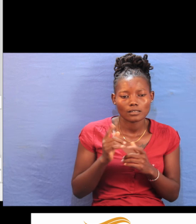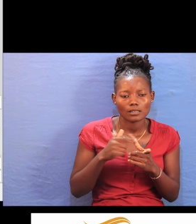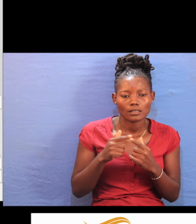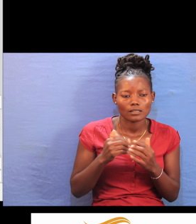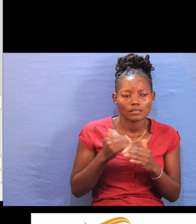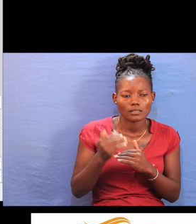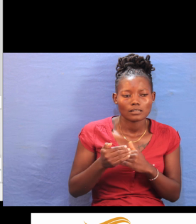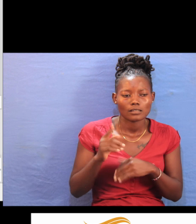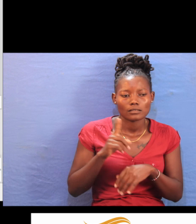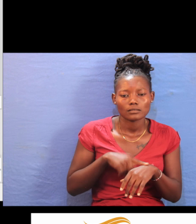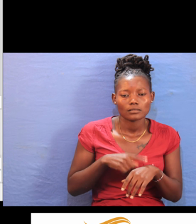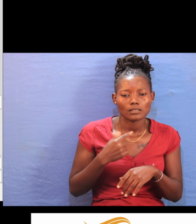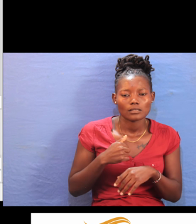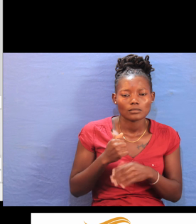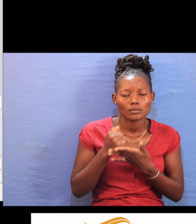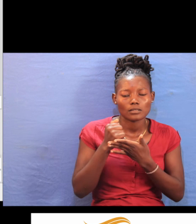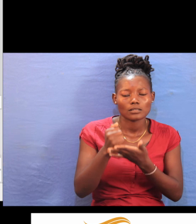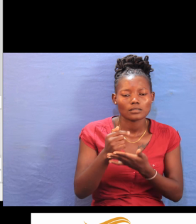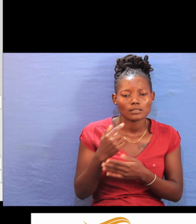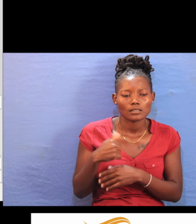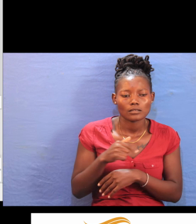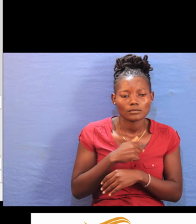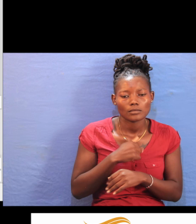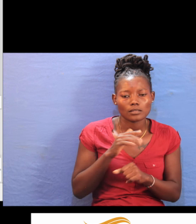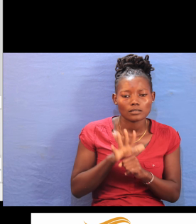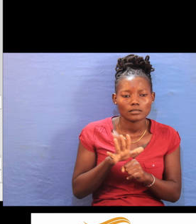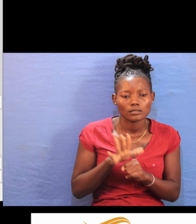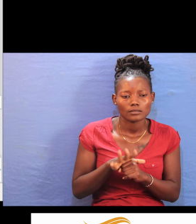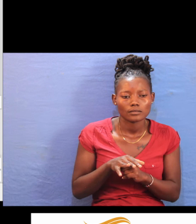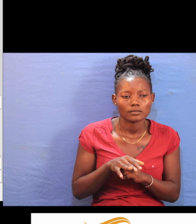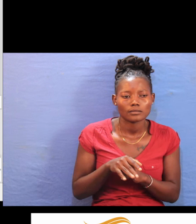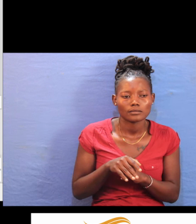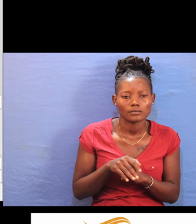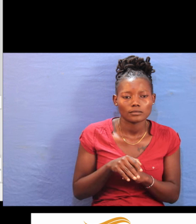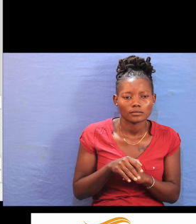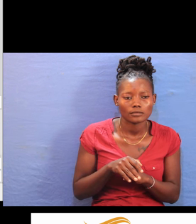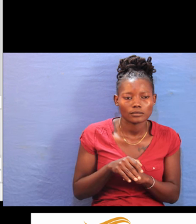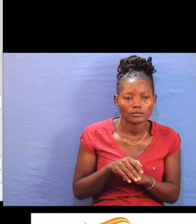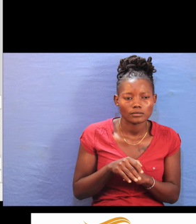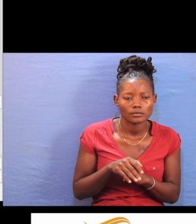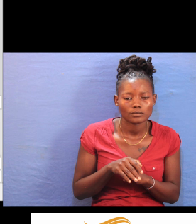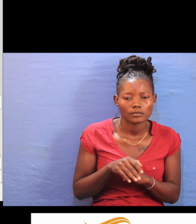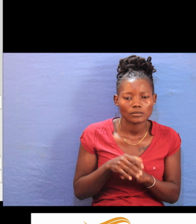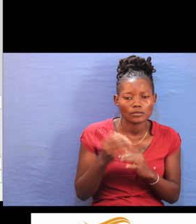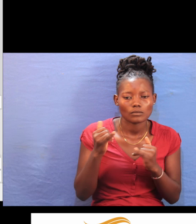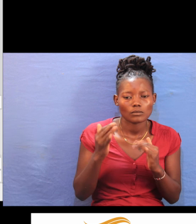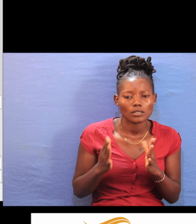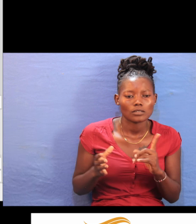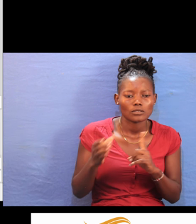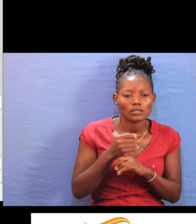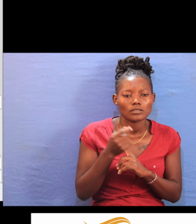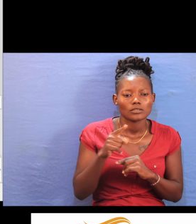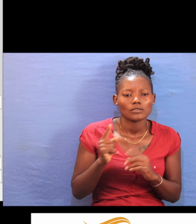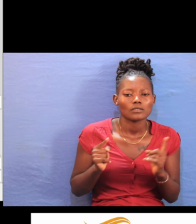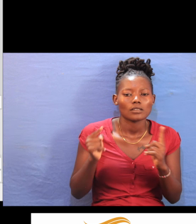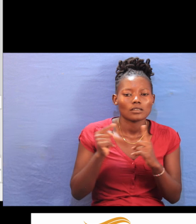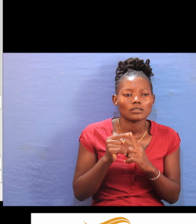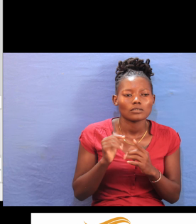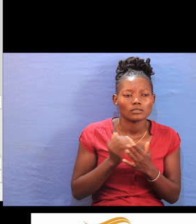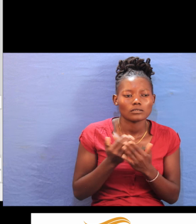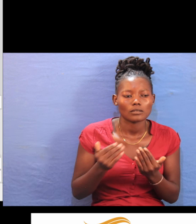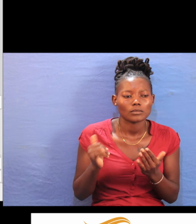101 kilos for 10 repetitions in the last cycle, we may set a goal of 103 for